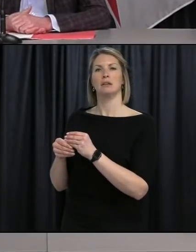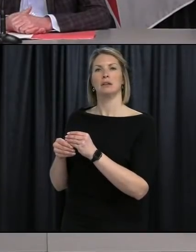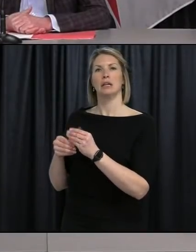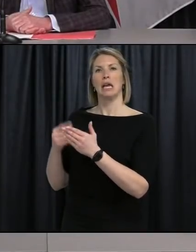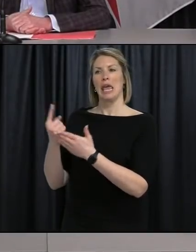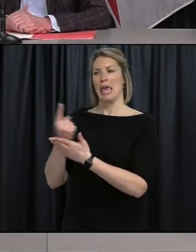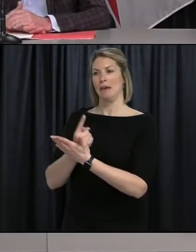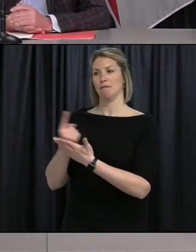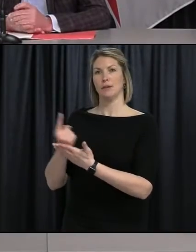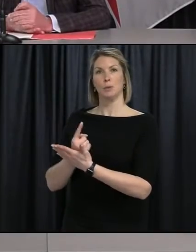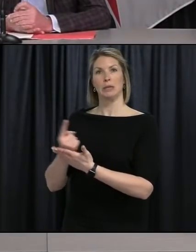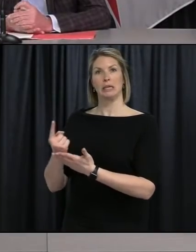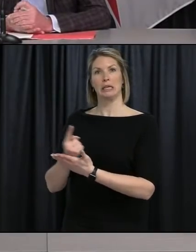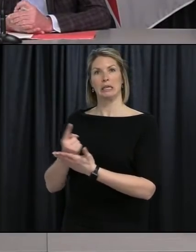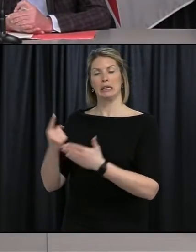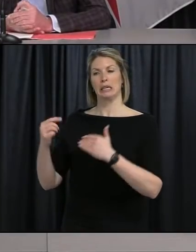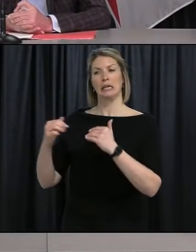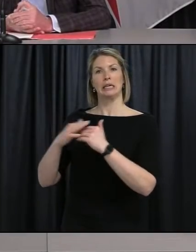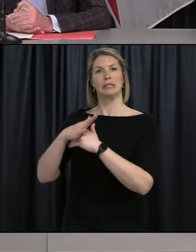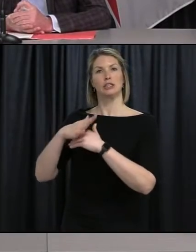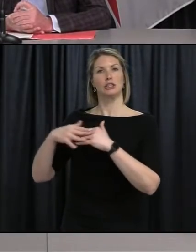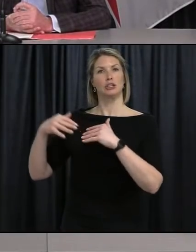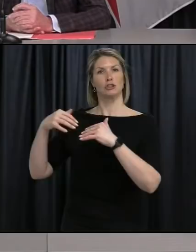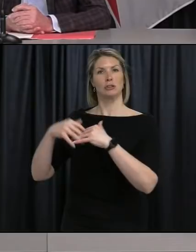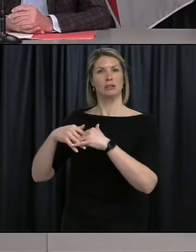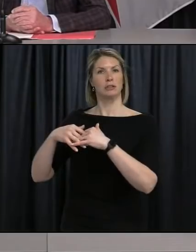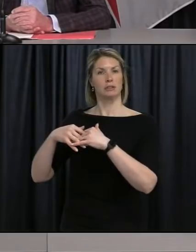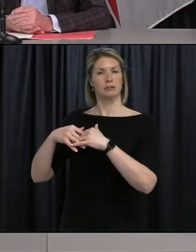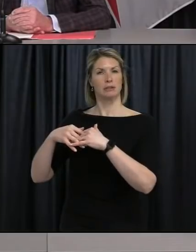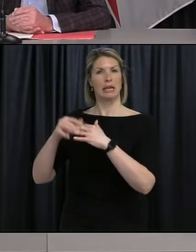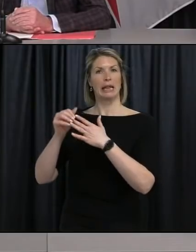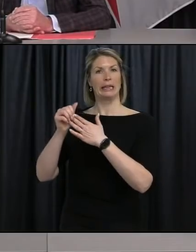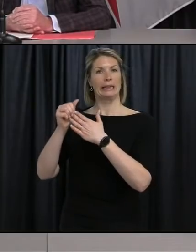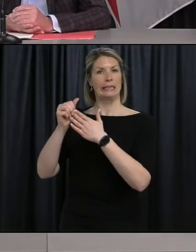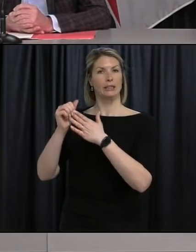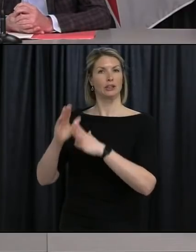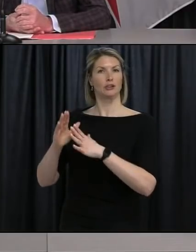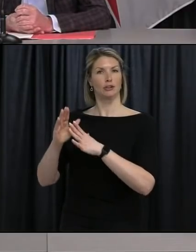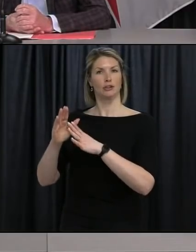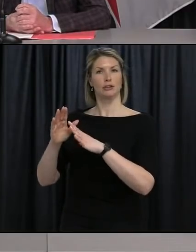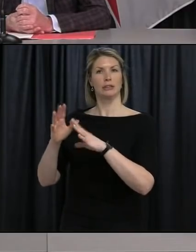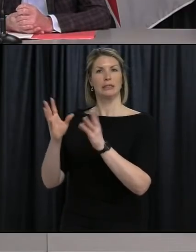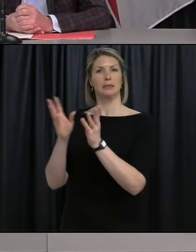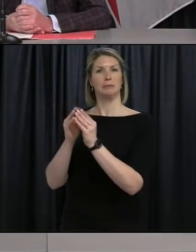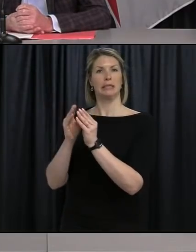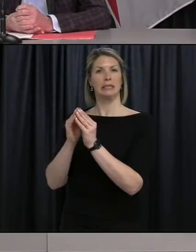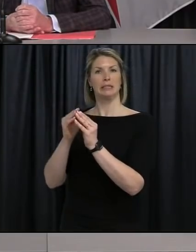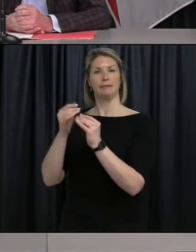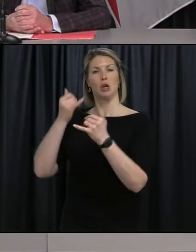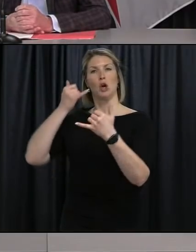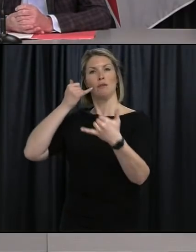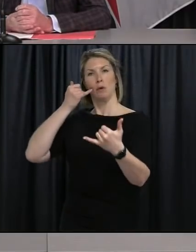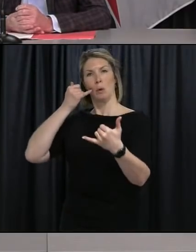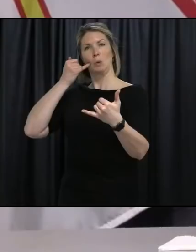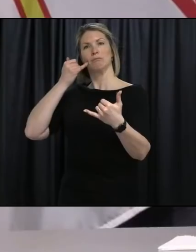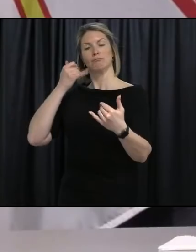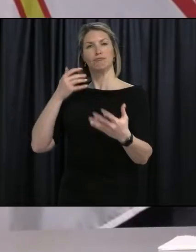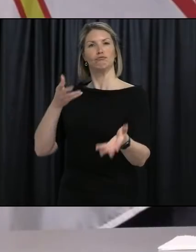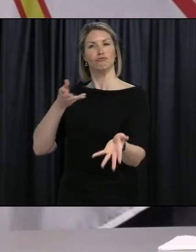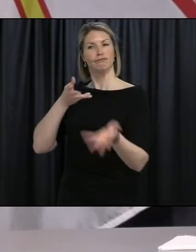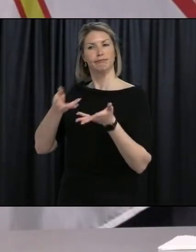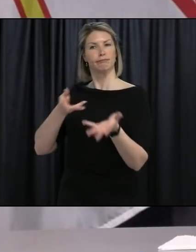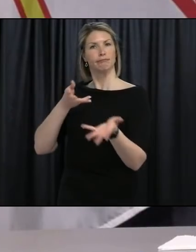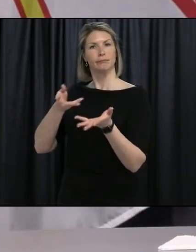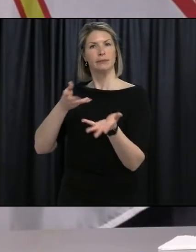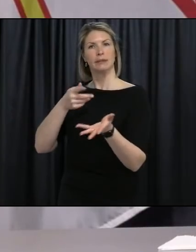Indigenous call with all the Indigenous leaders across the province, and they've been very helpful in providing the information needed for the regional health